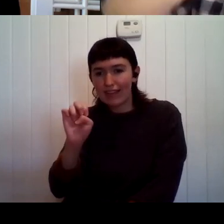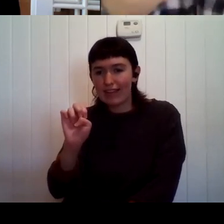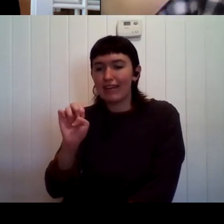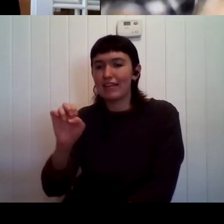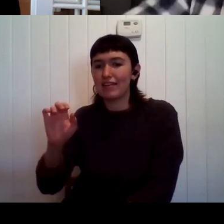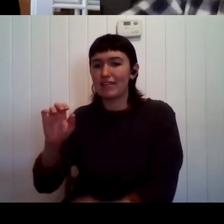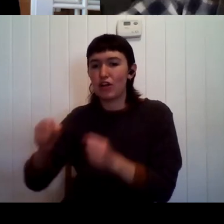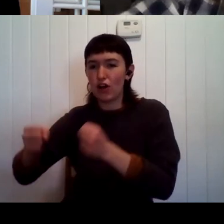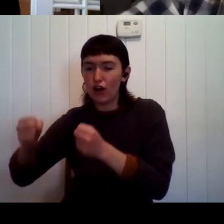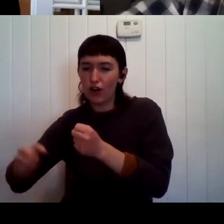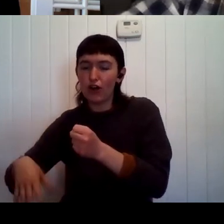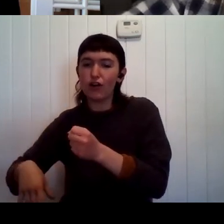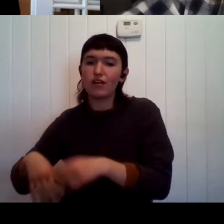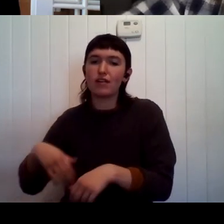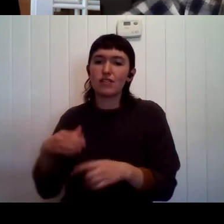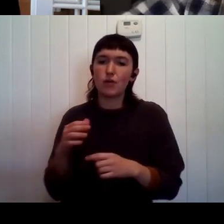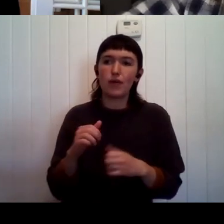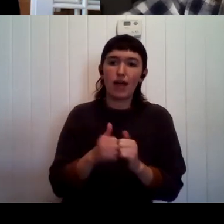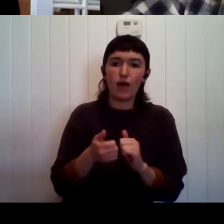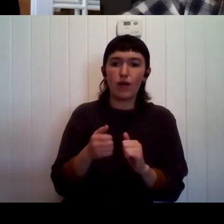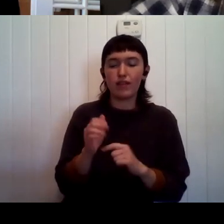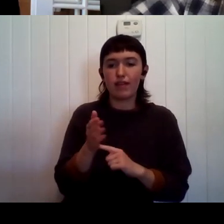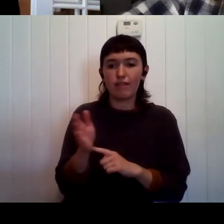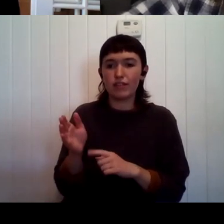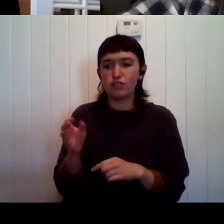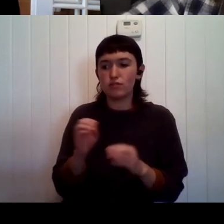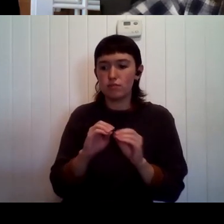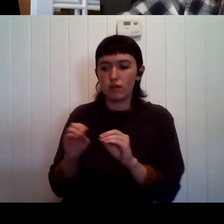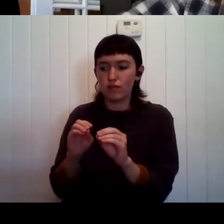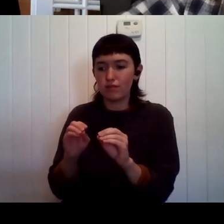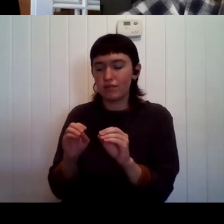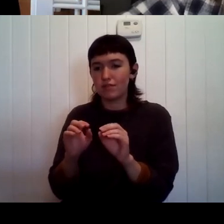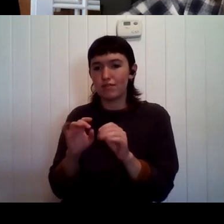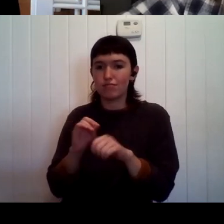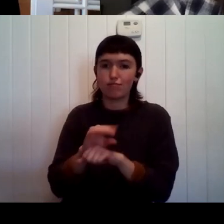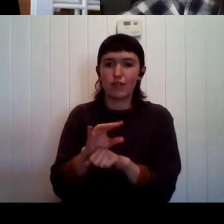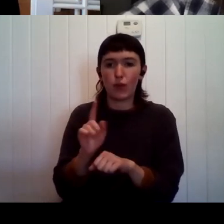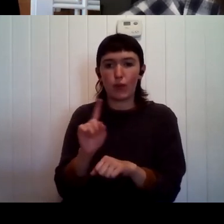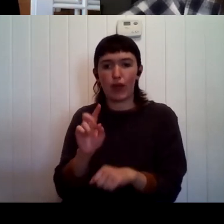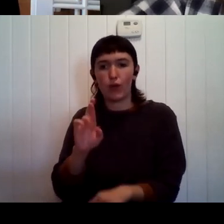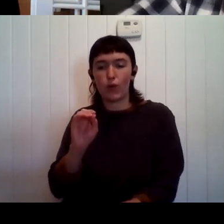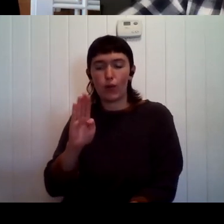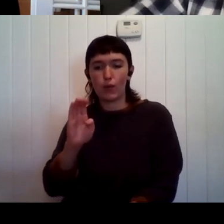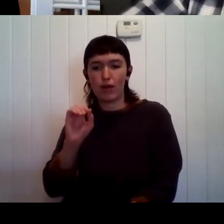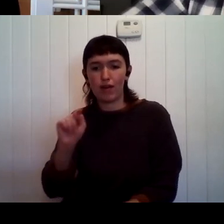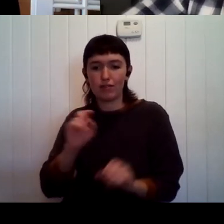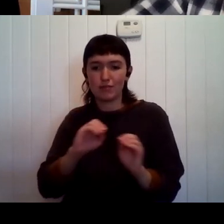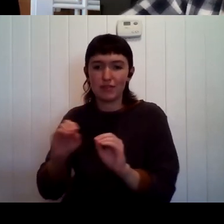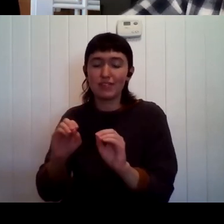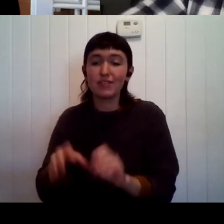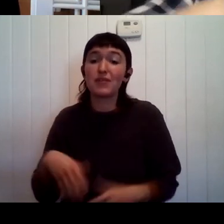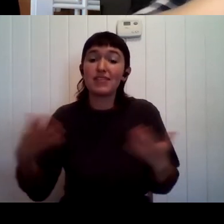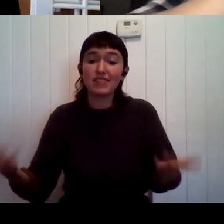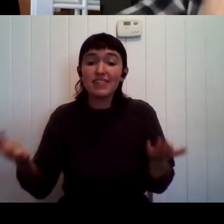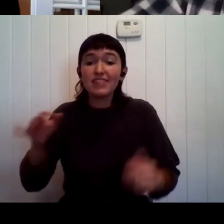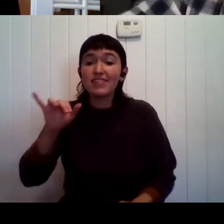fish moves determines where the robot goes. So like, can you train a fish? Without a doubt, yes. And that's gonna have to be our last question because